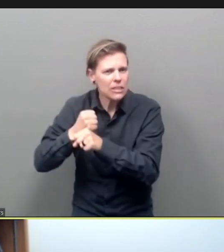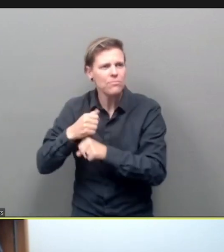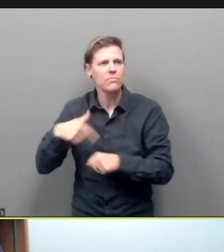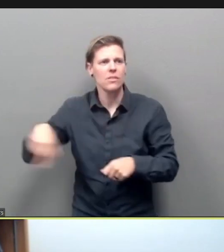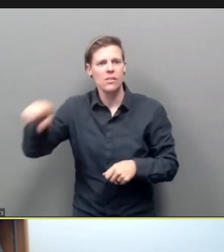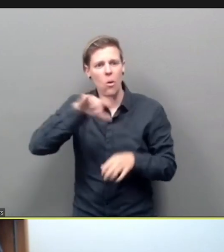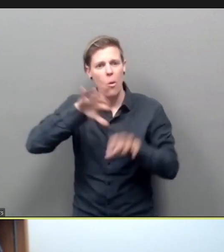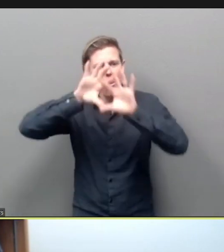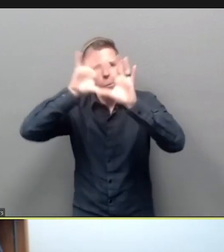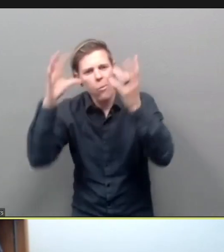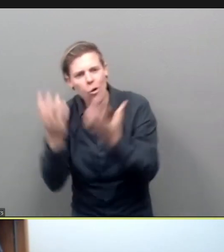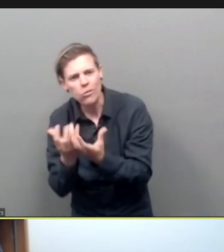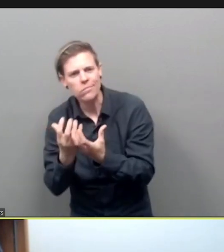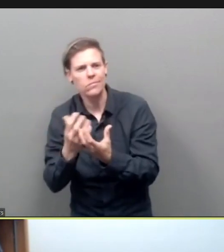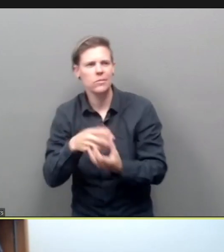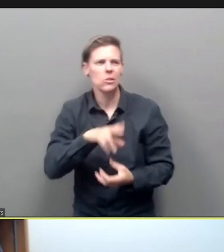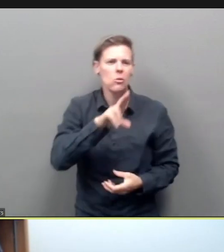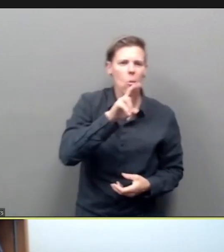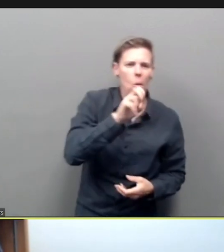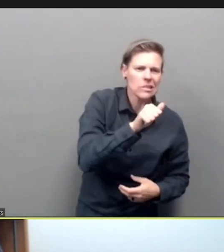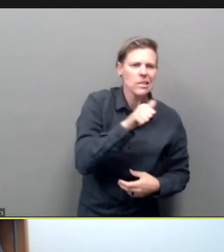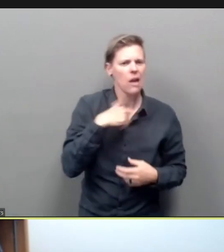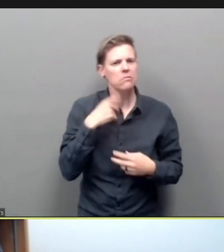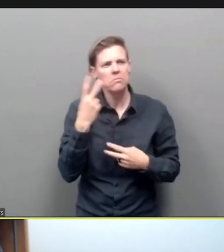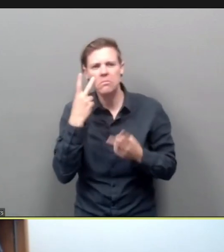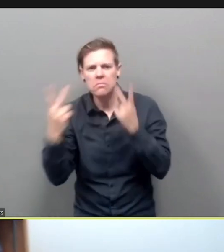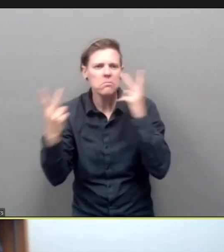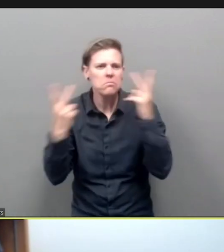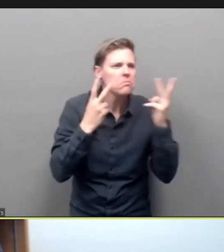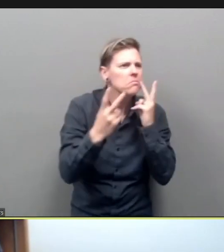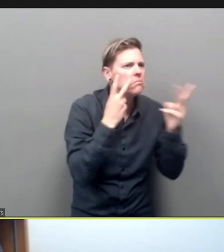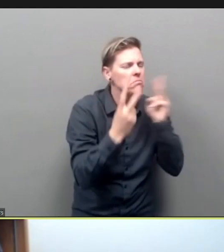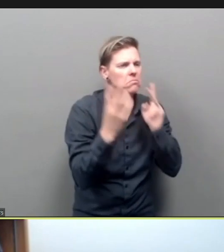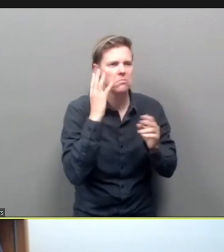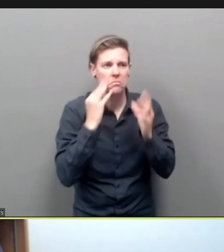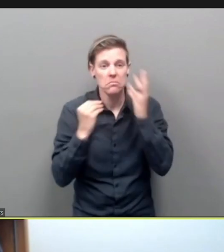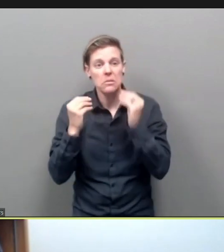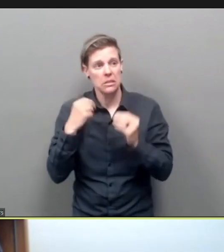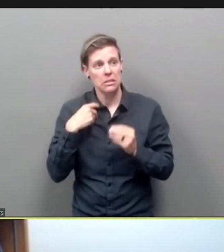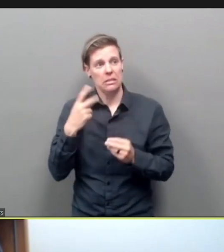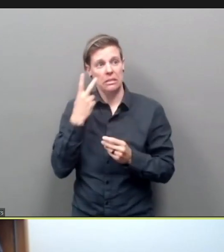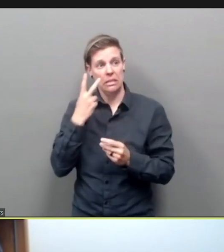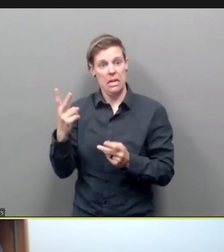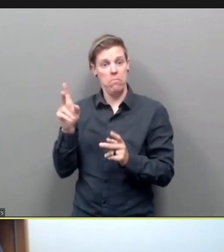say, I think folks in public health are just